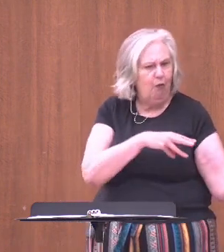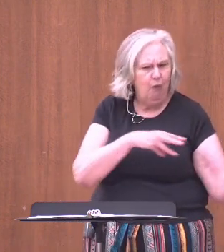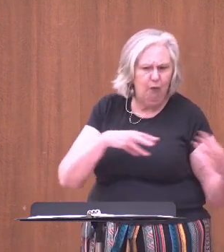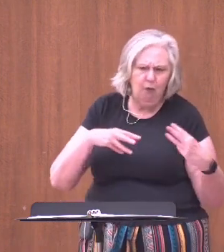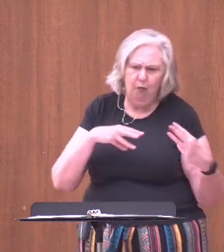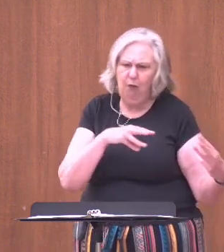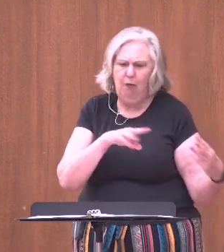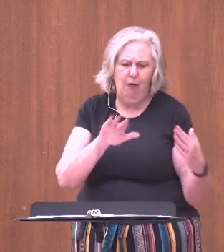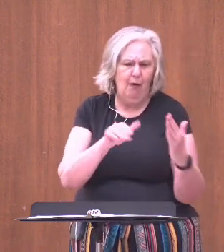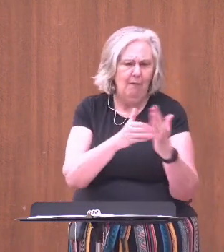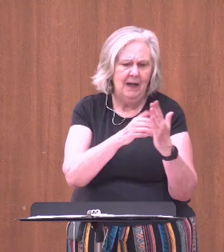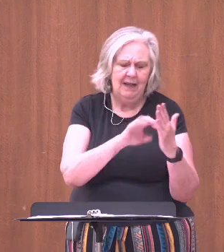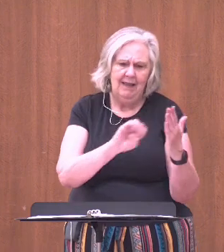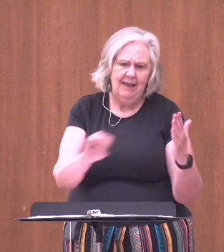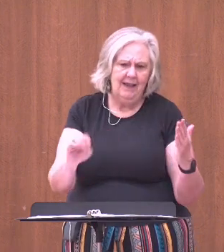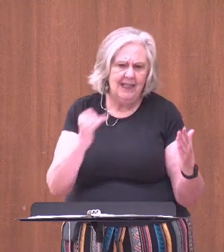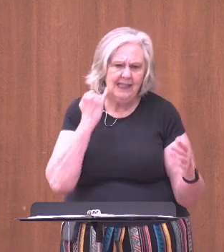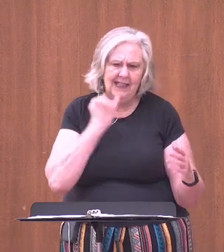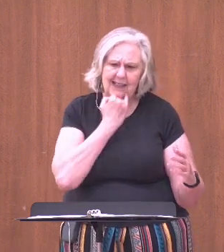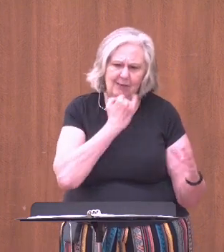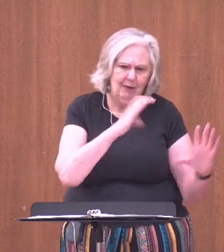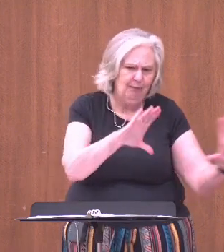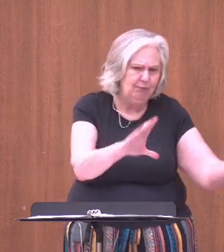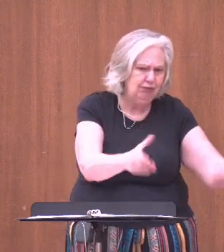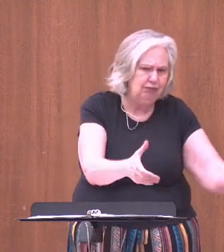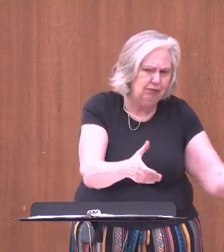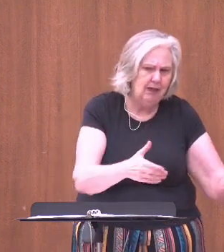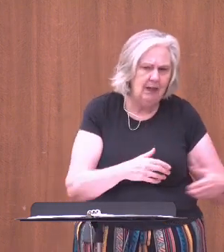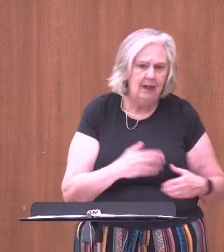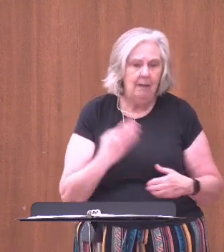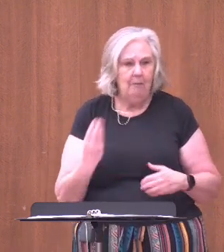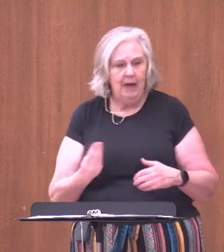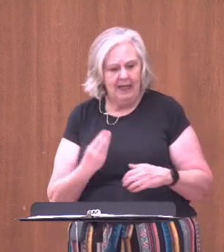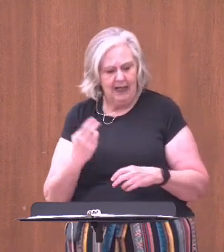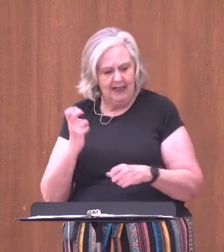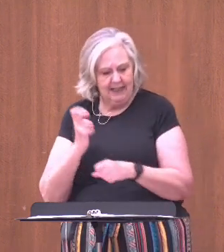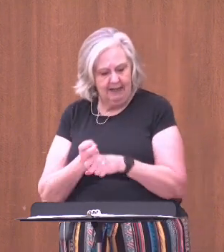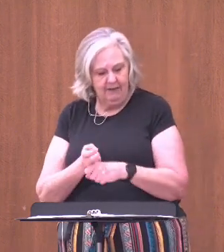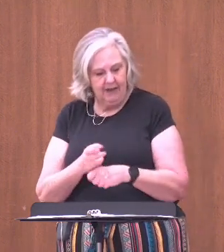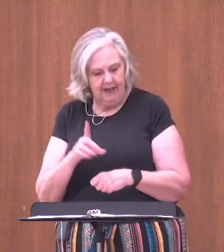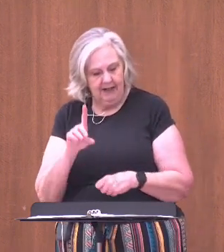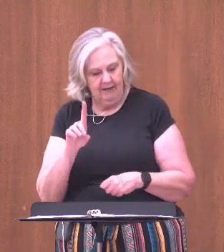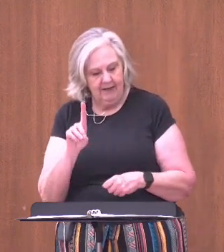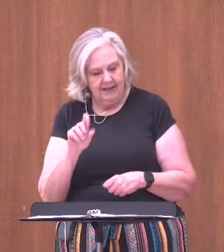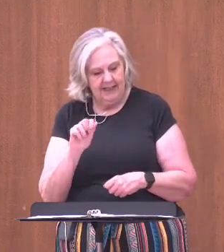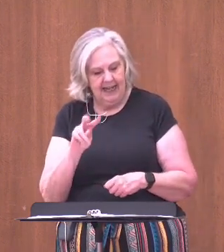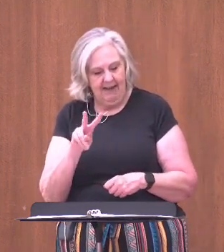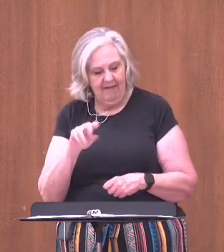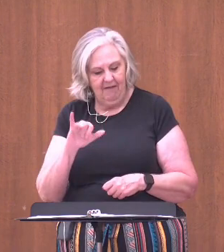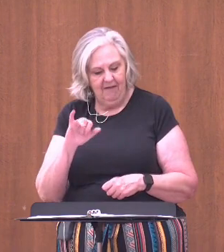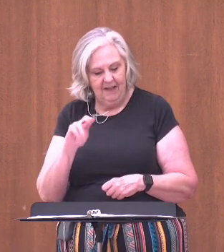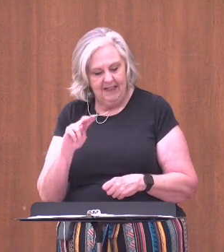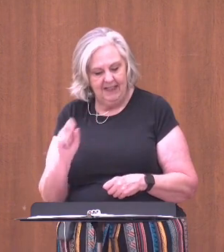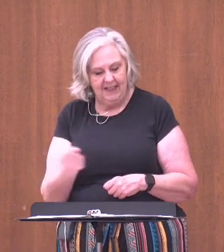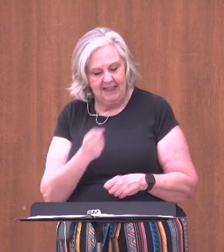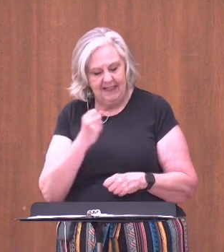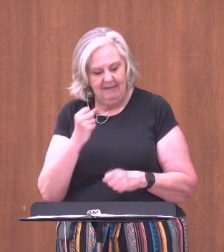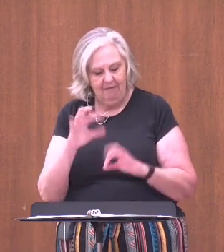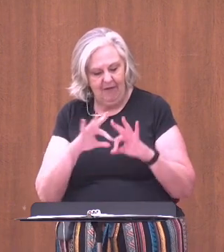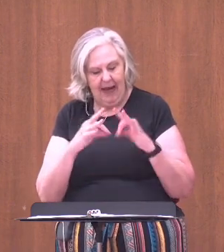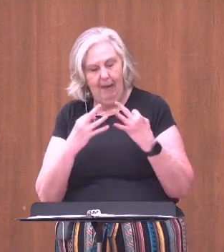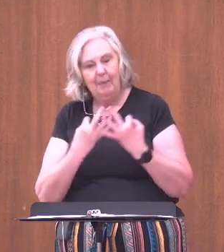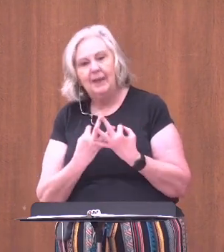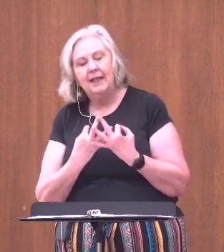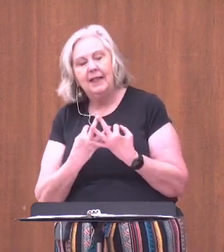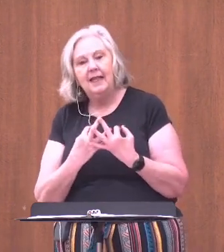Middle East. And Monday will be a difficult day for Davin Tukwa's family. In the midst